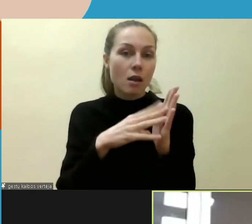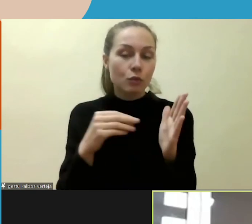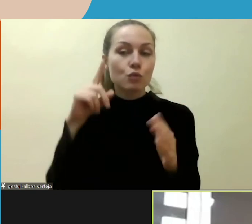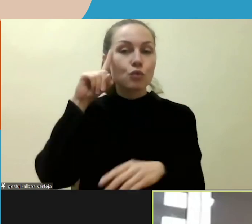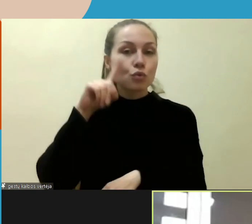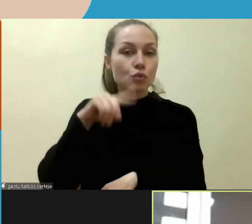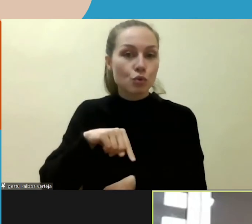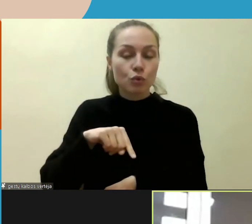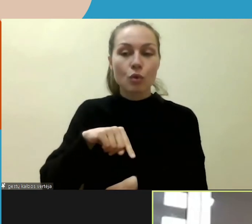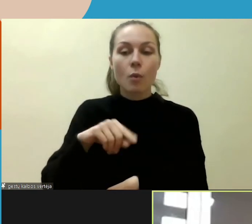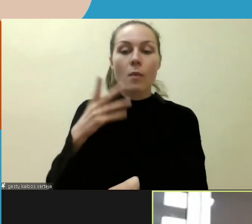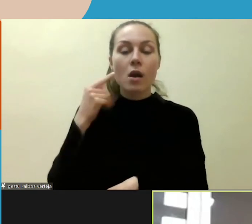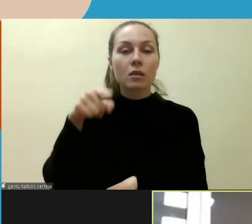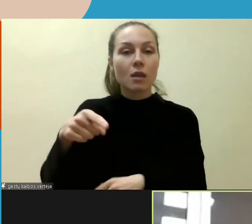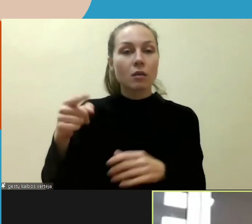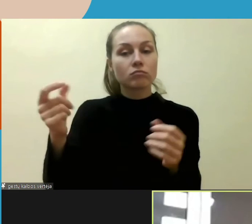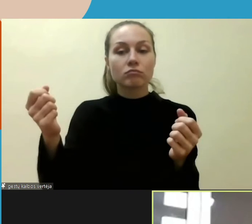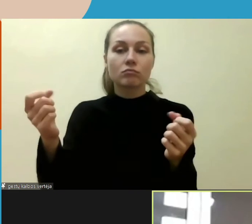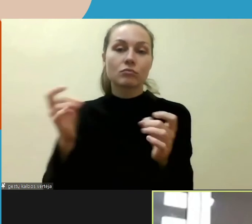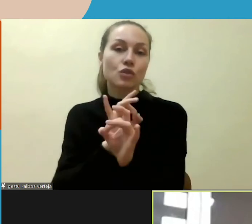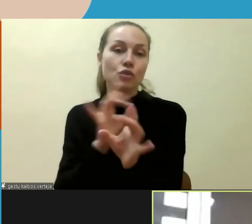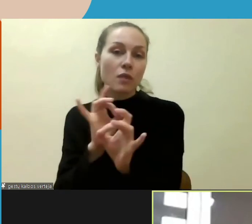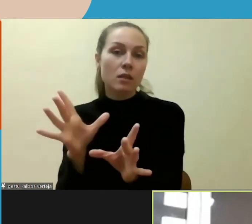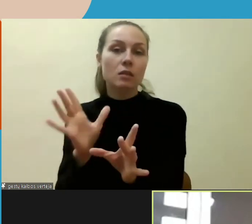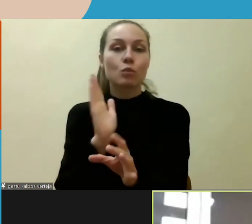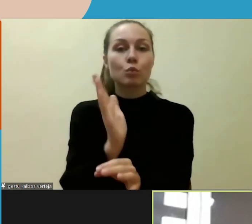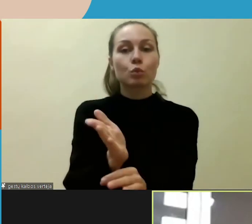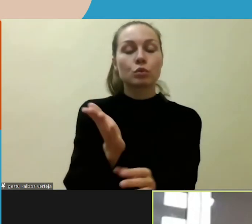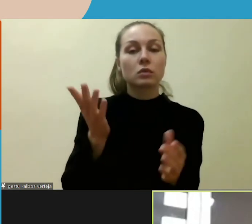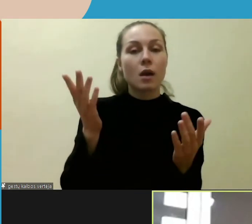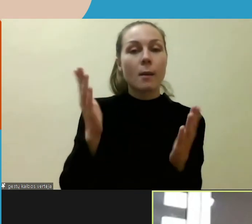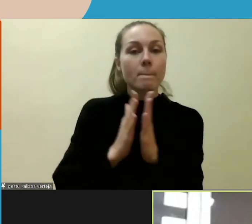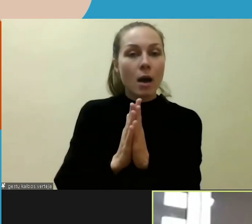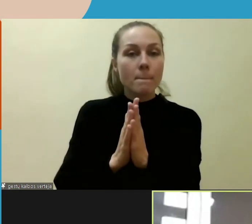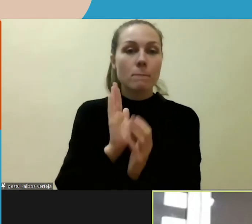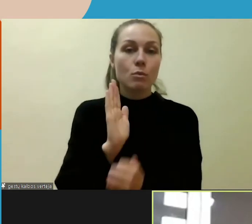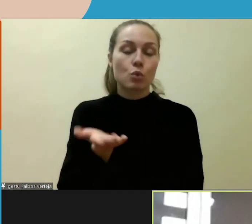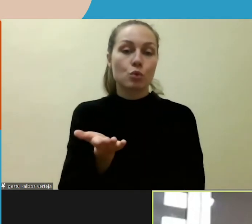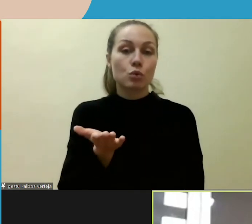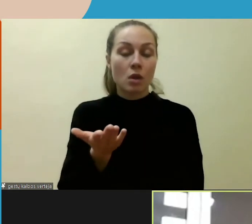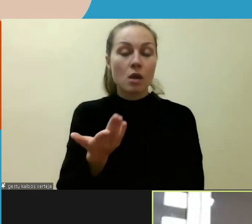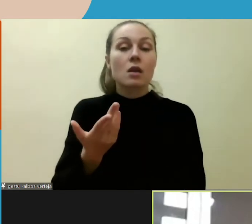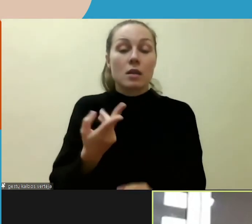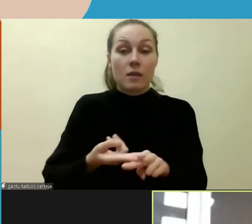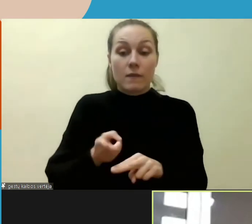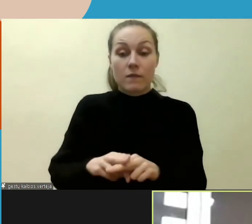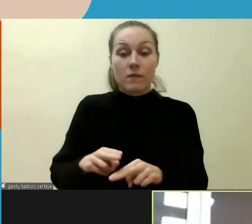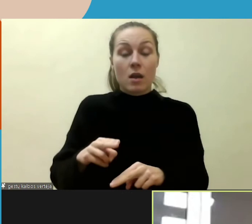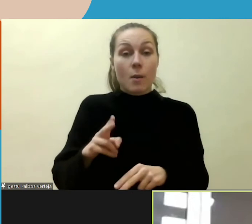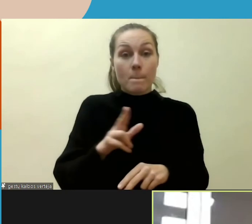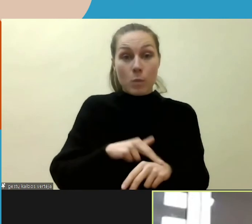We also have the calendar of festive events so that we could know what each community